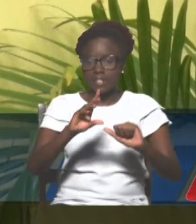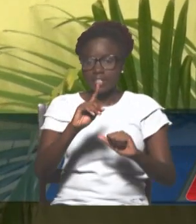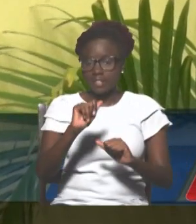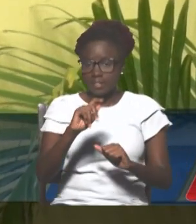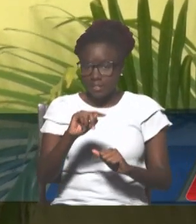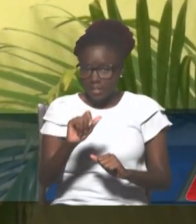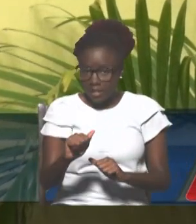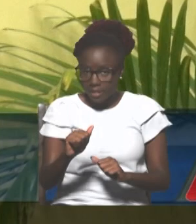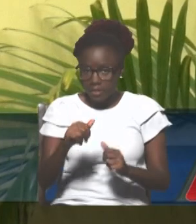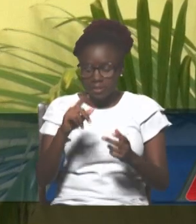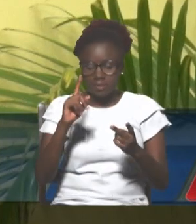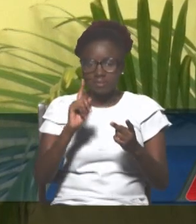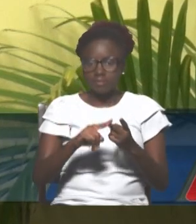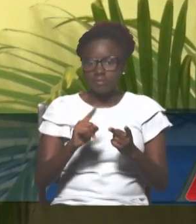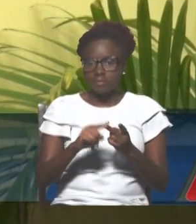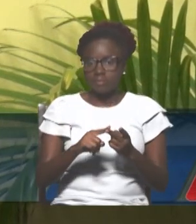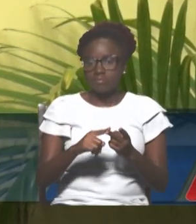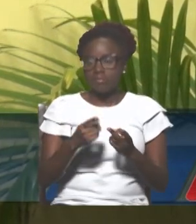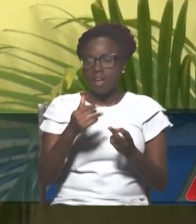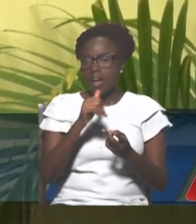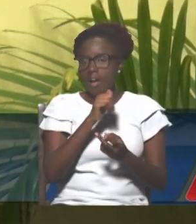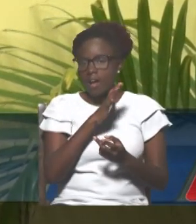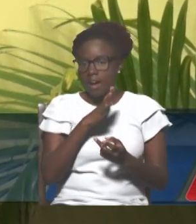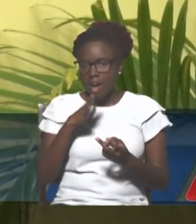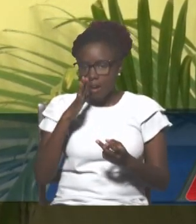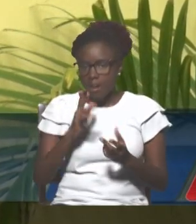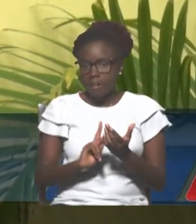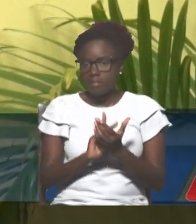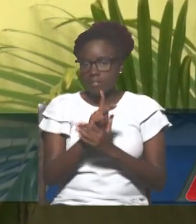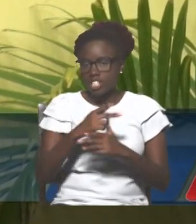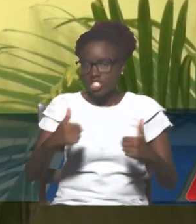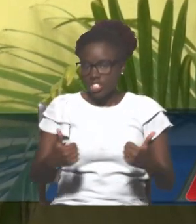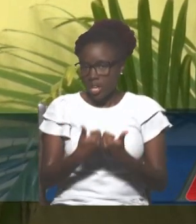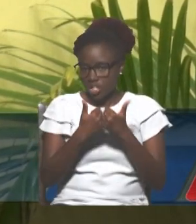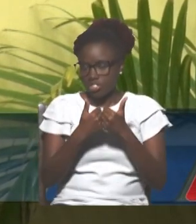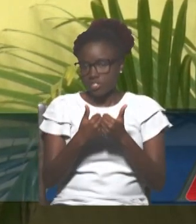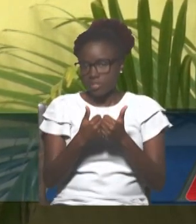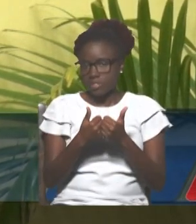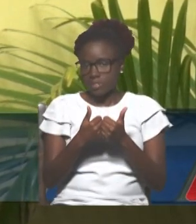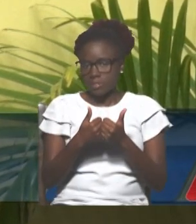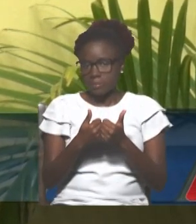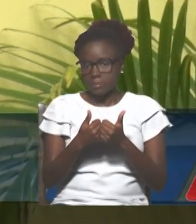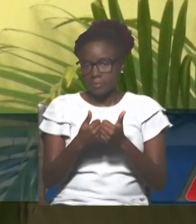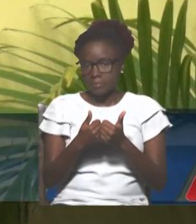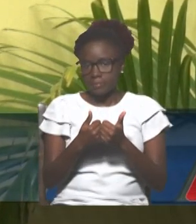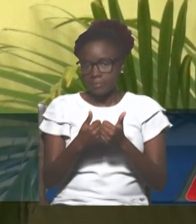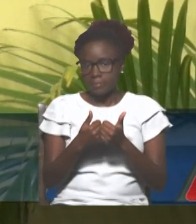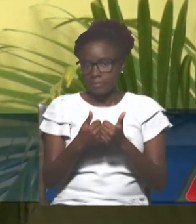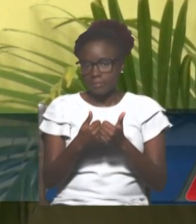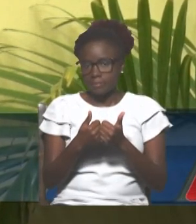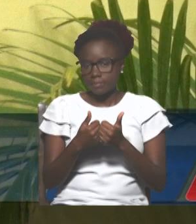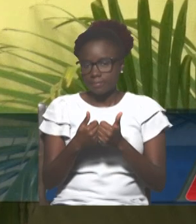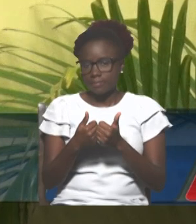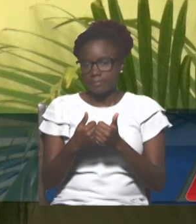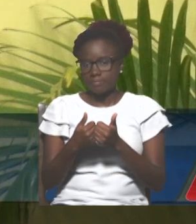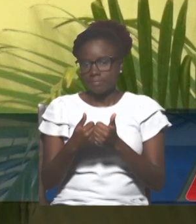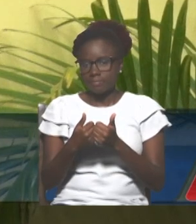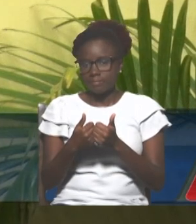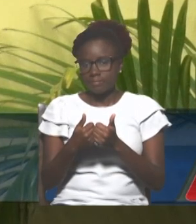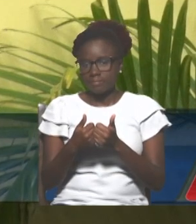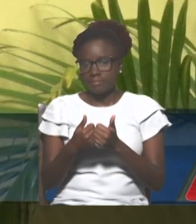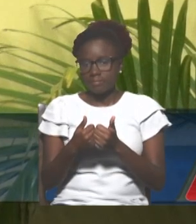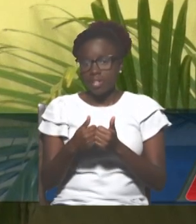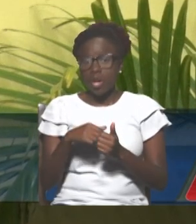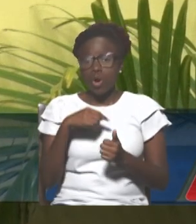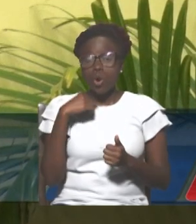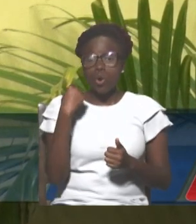tropical agricultural challenges. Just as its inaugural editors envisioned